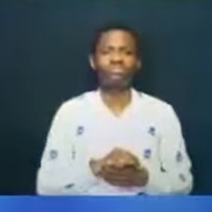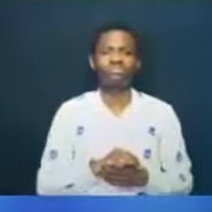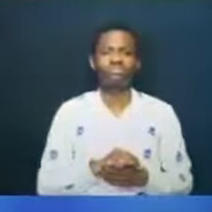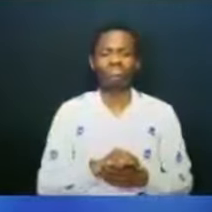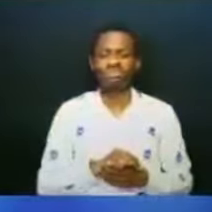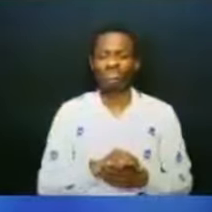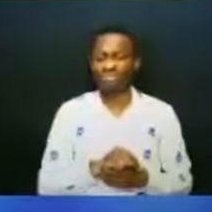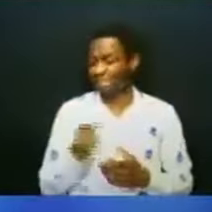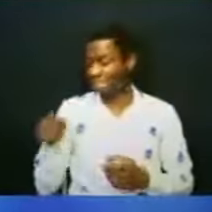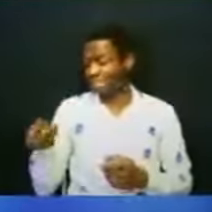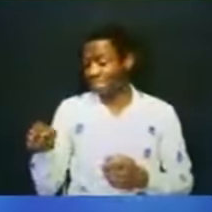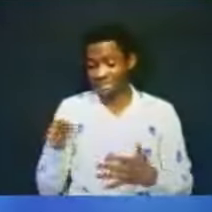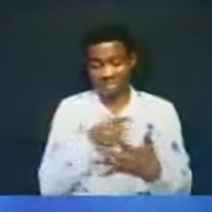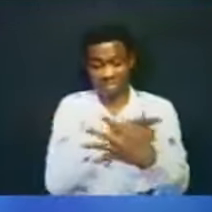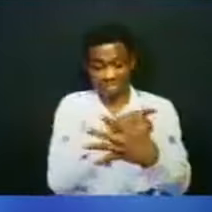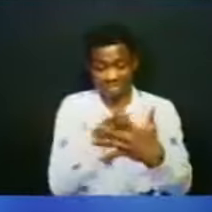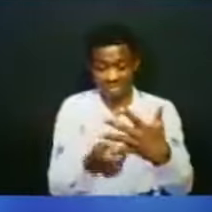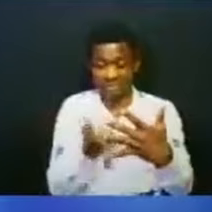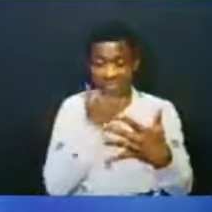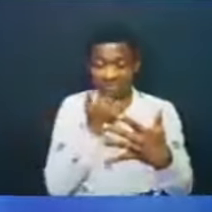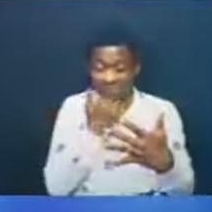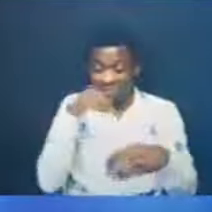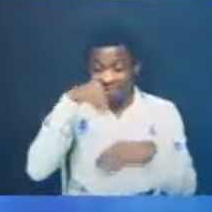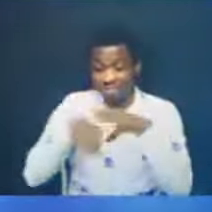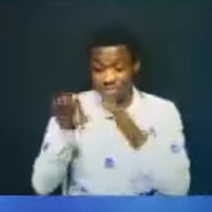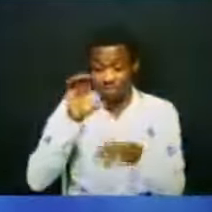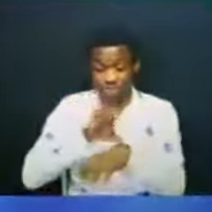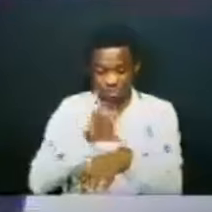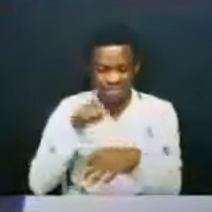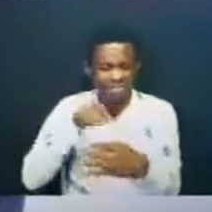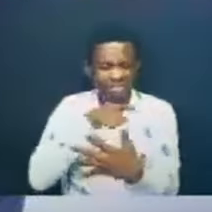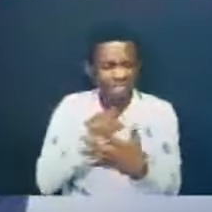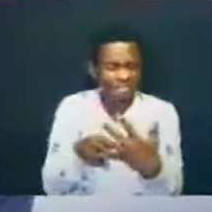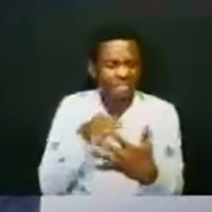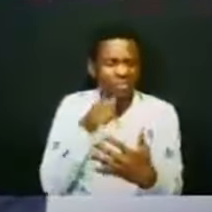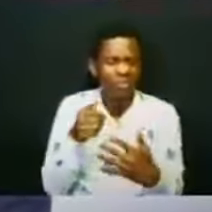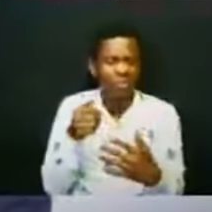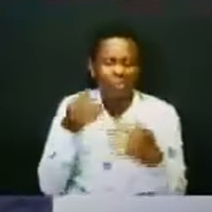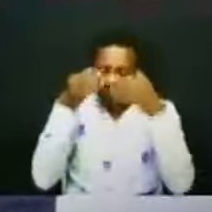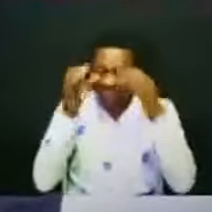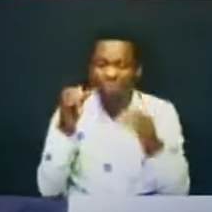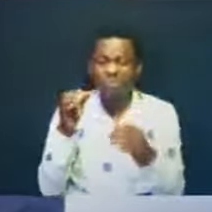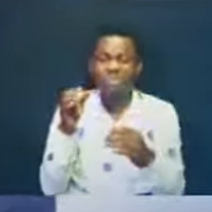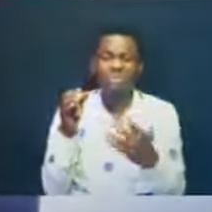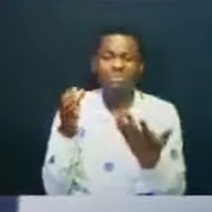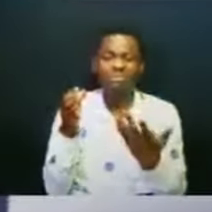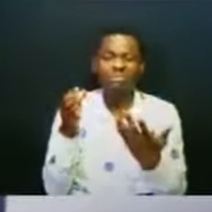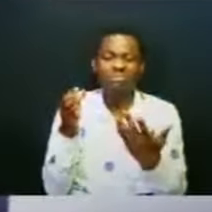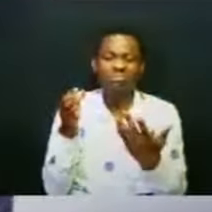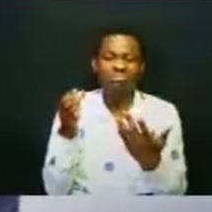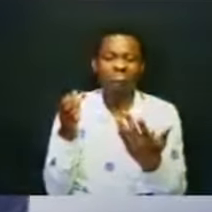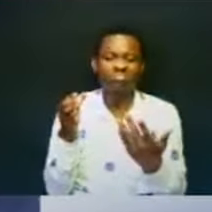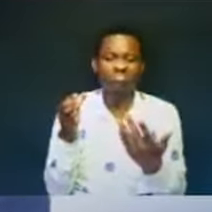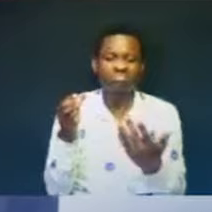demotions and suspensions because I know my way nyina ti say nsekuro ni nkonkonsa ni ade no nya ade yeto obi san wo ho if